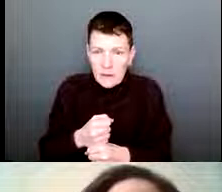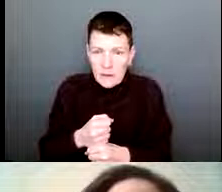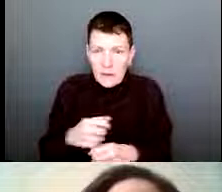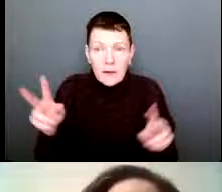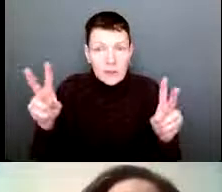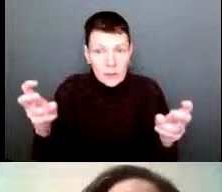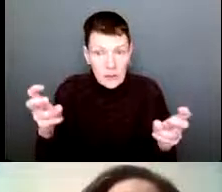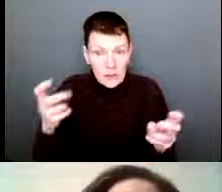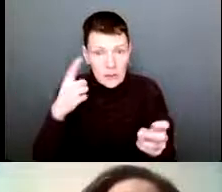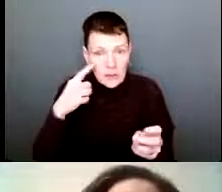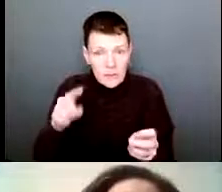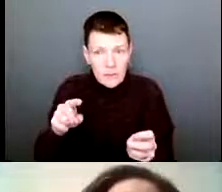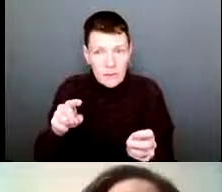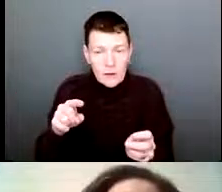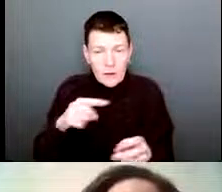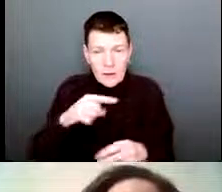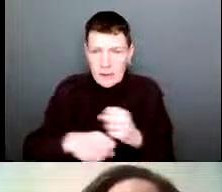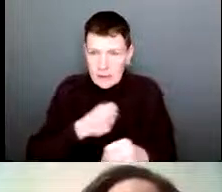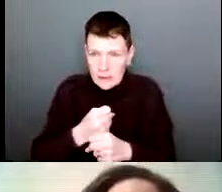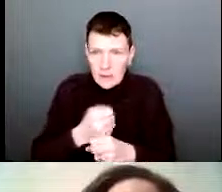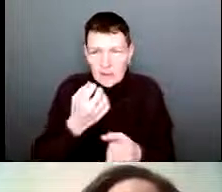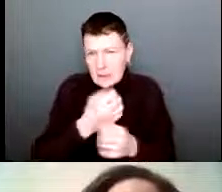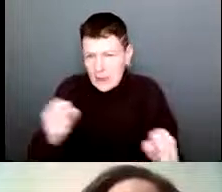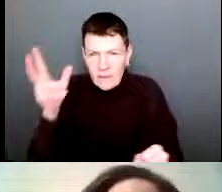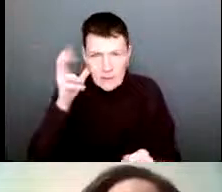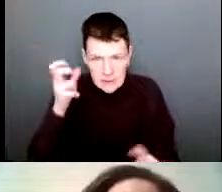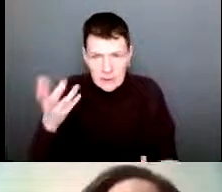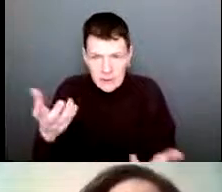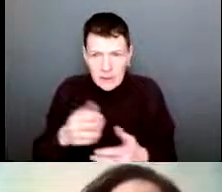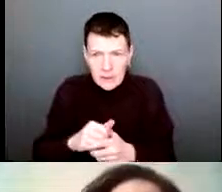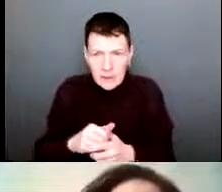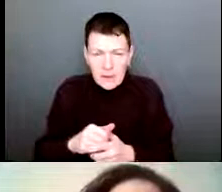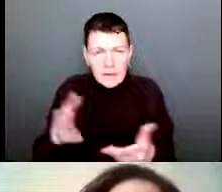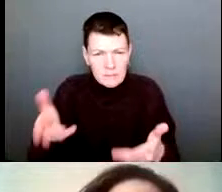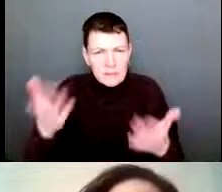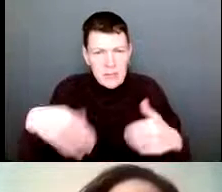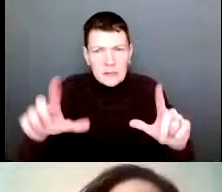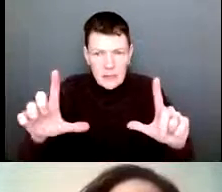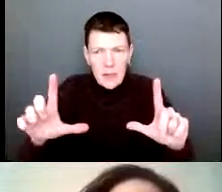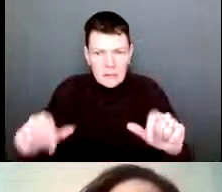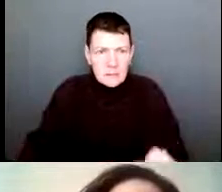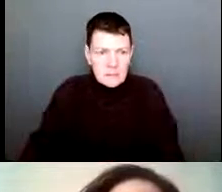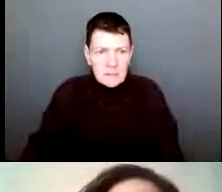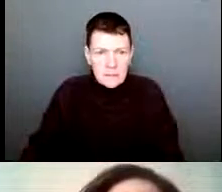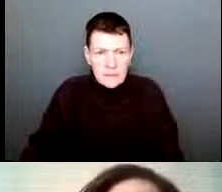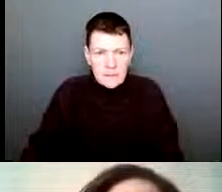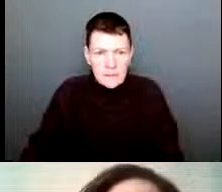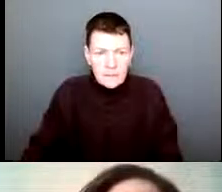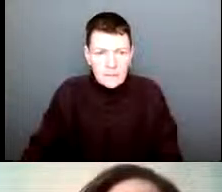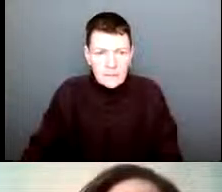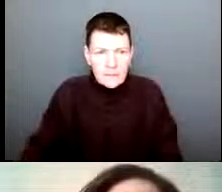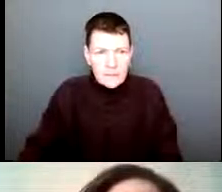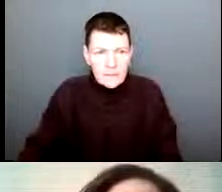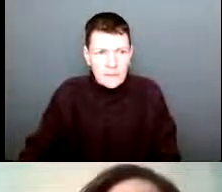topic for the World Hearing Care, and this is what we all do. The next slide, please. The next slide, please.